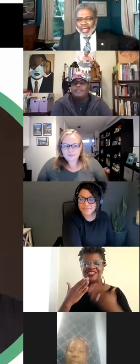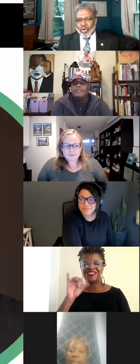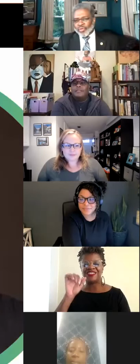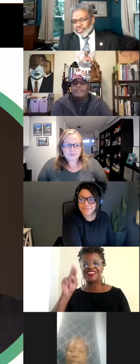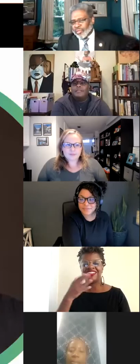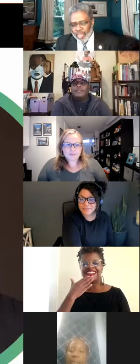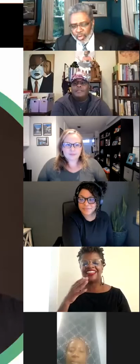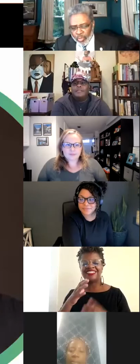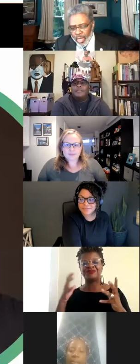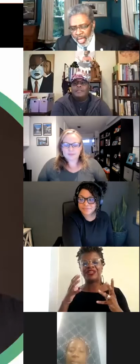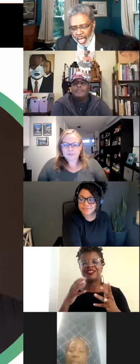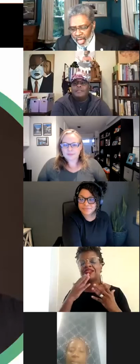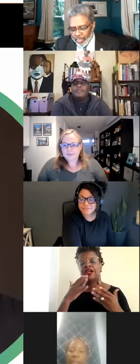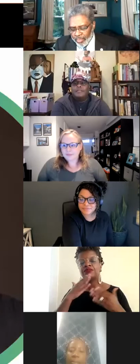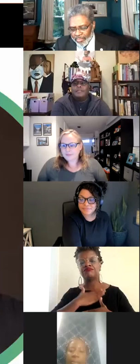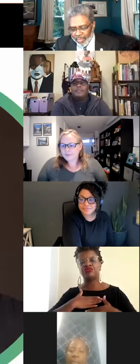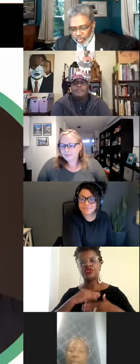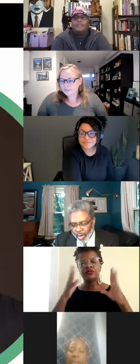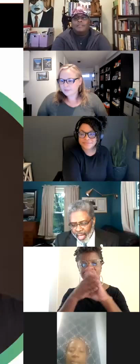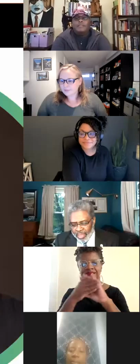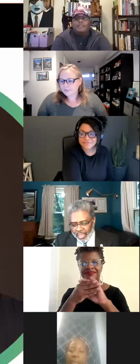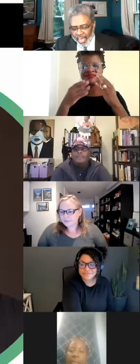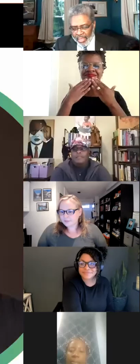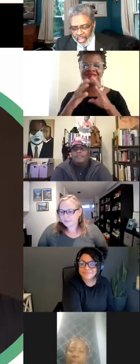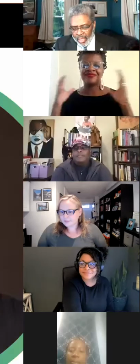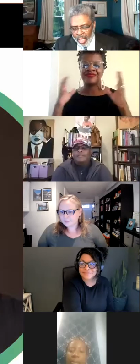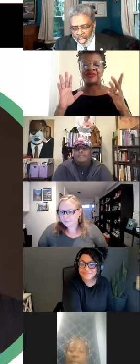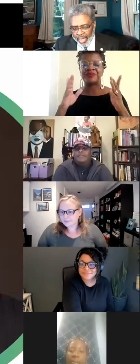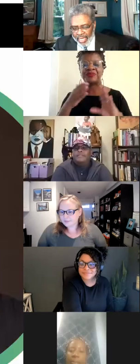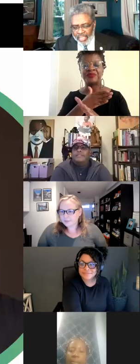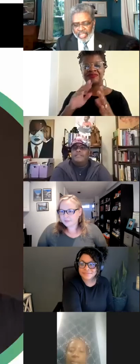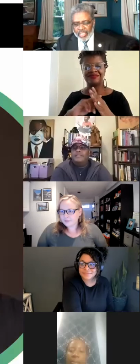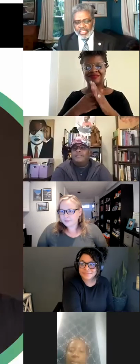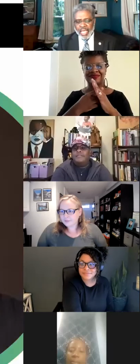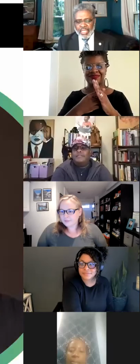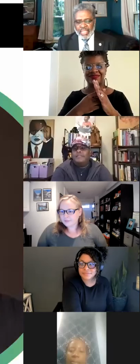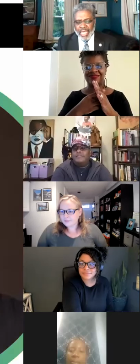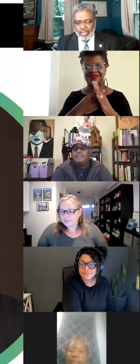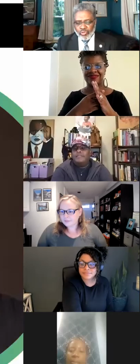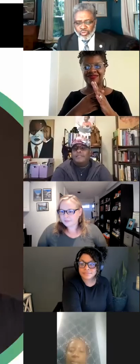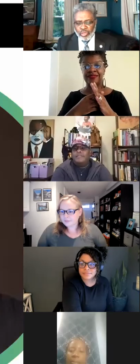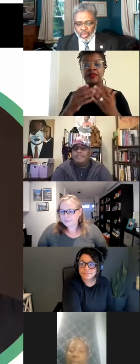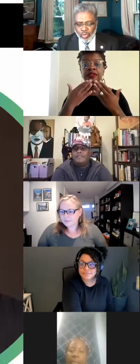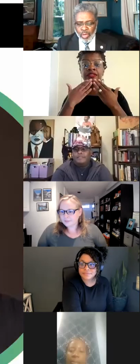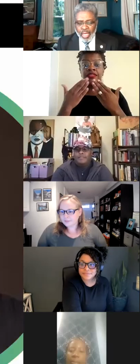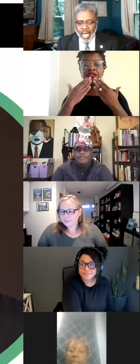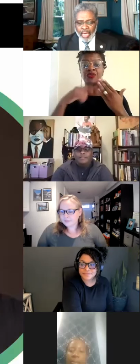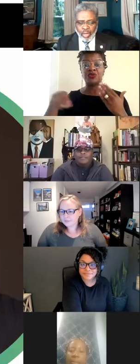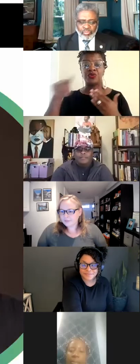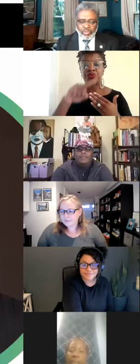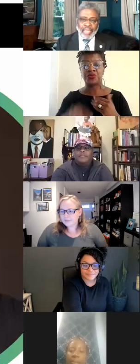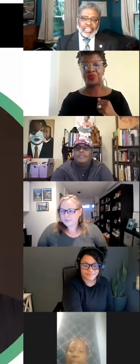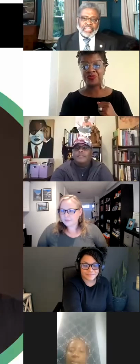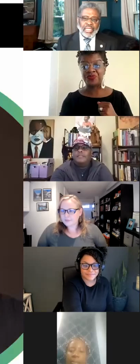right back over to you. But before I begin, in addition to saying thank you to you,